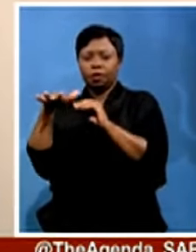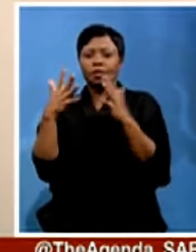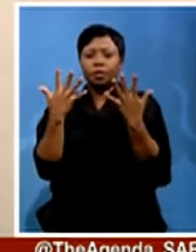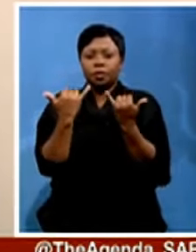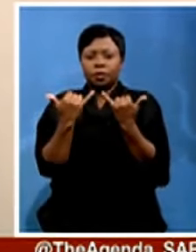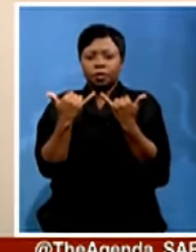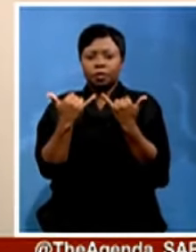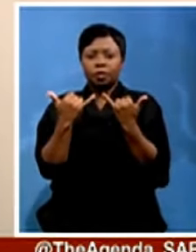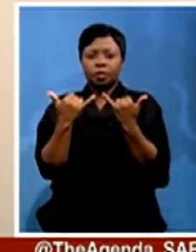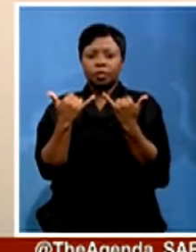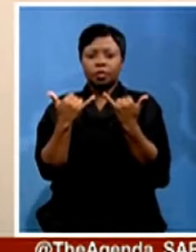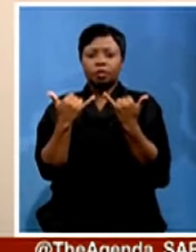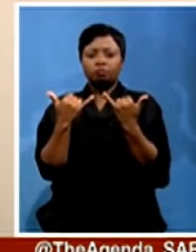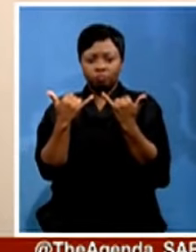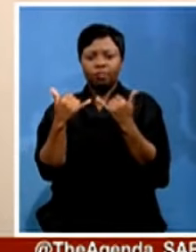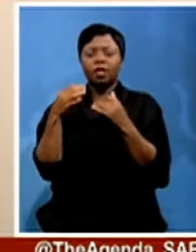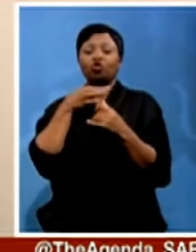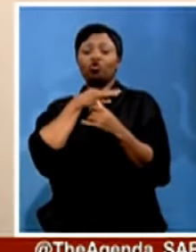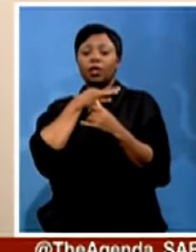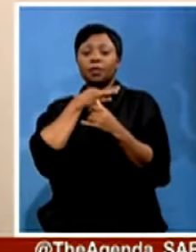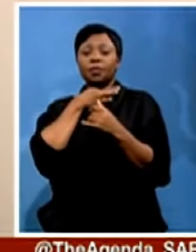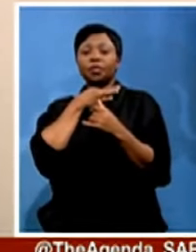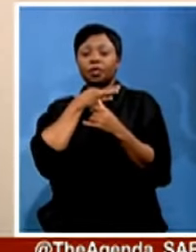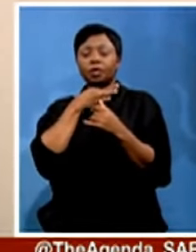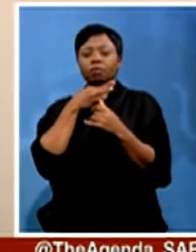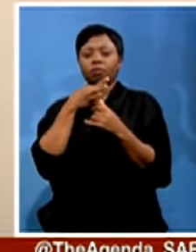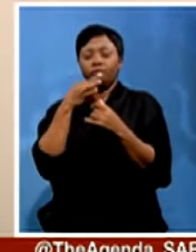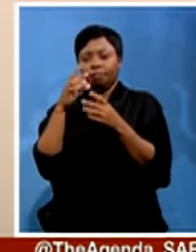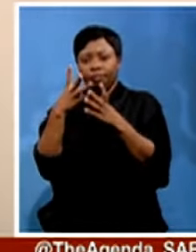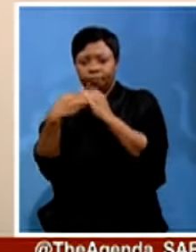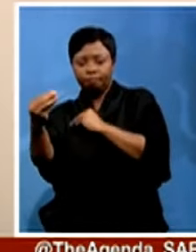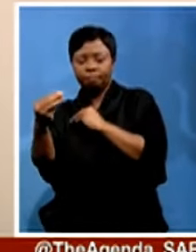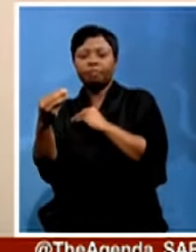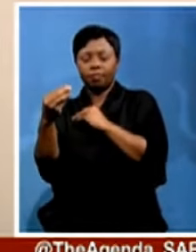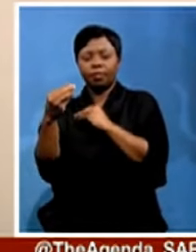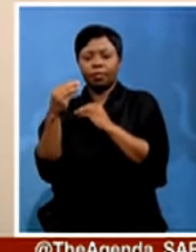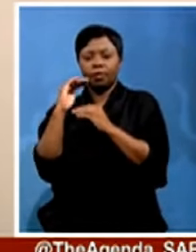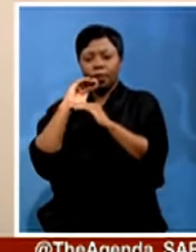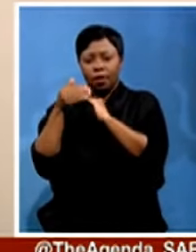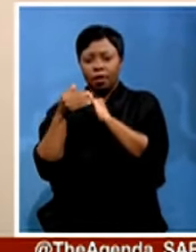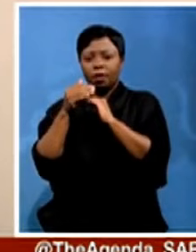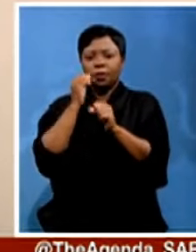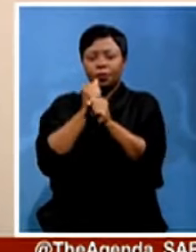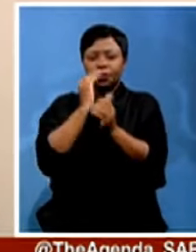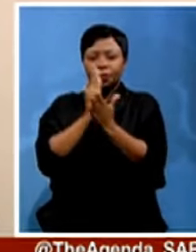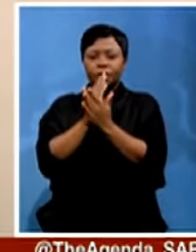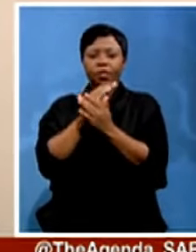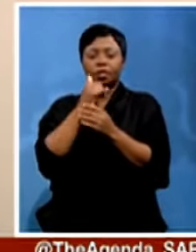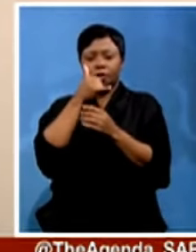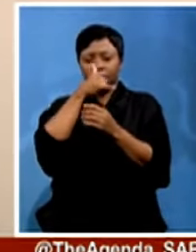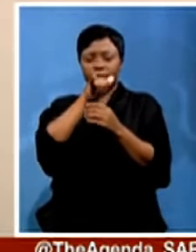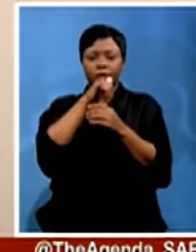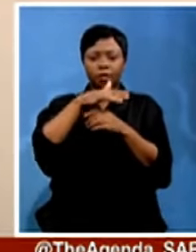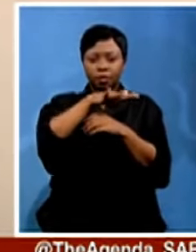of escapes and makes sure that the criminal case proceeds efficiently. In the civil cases,